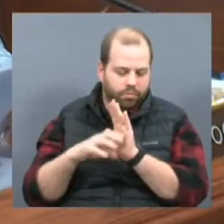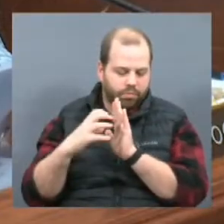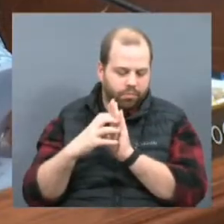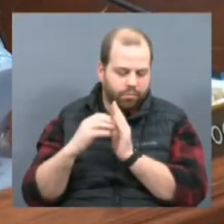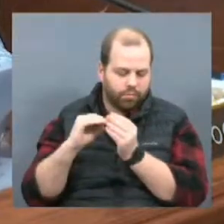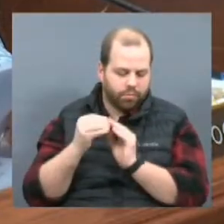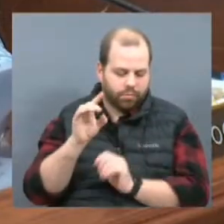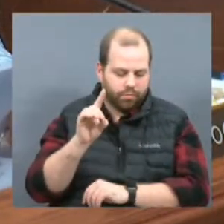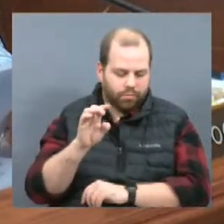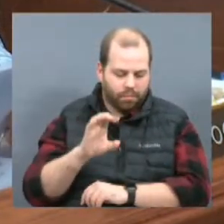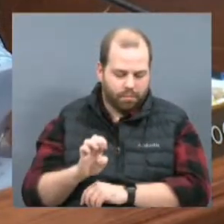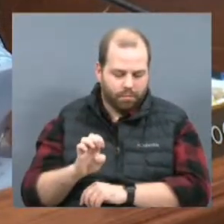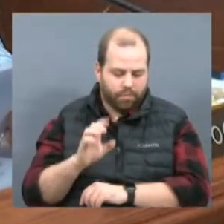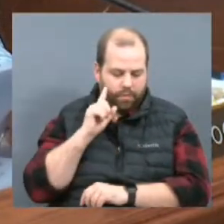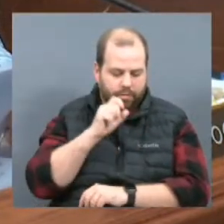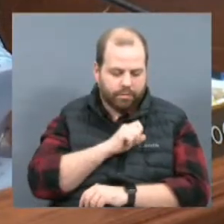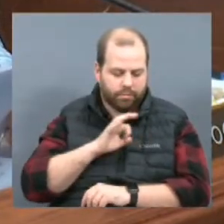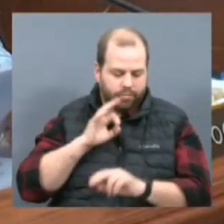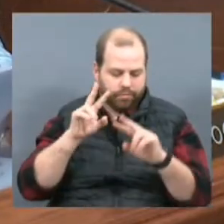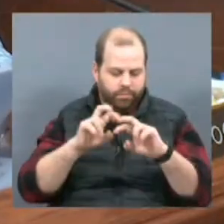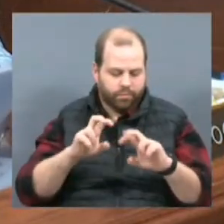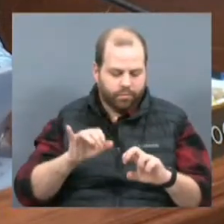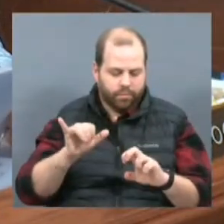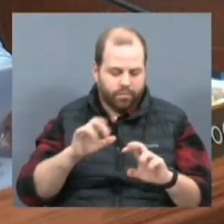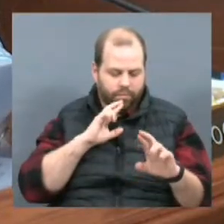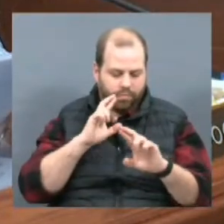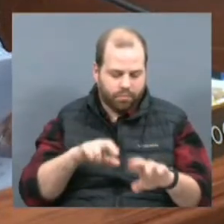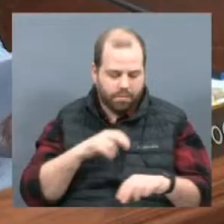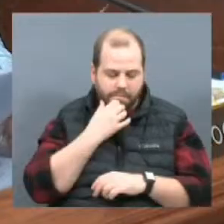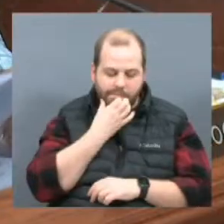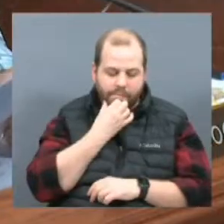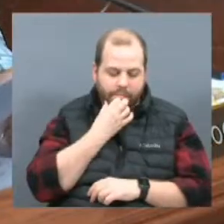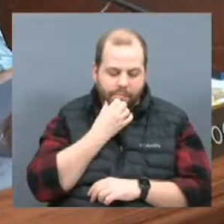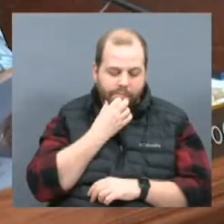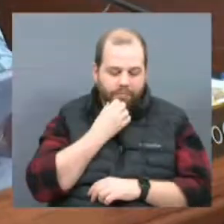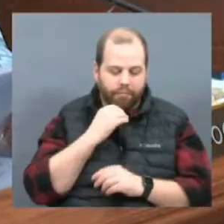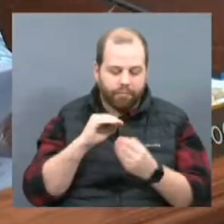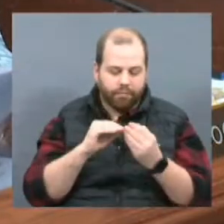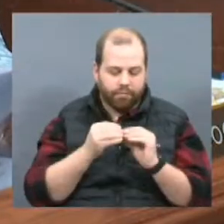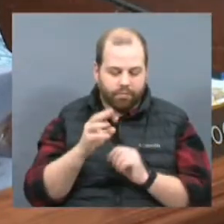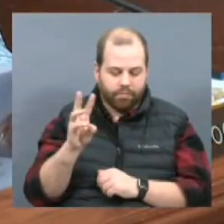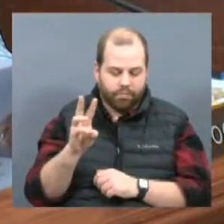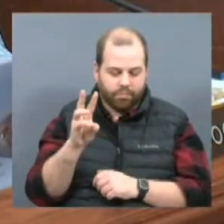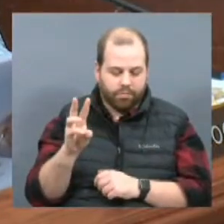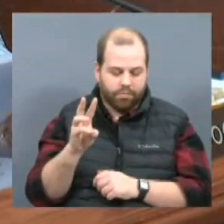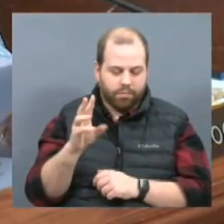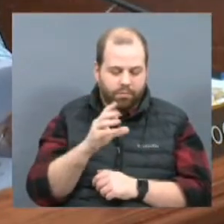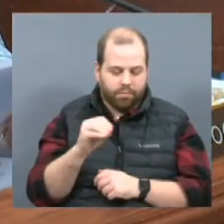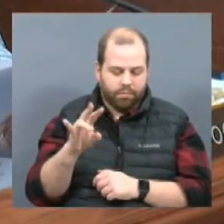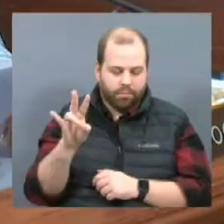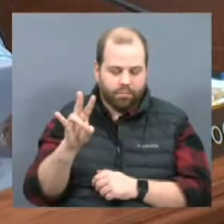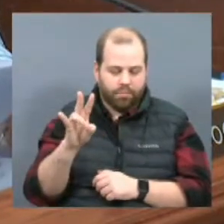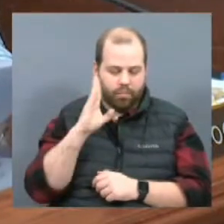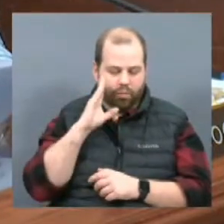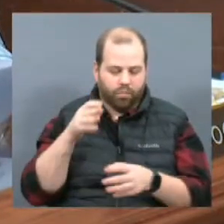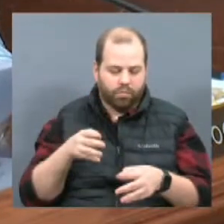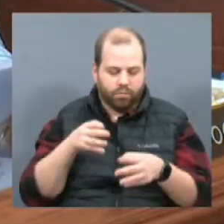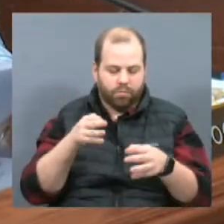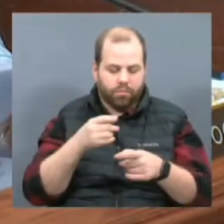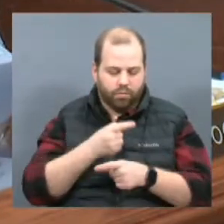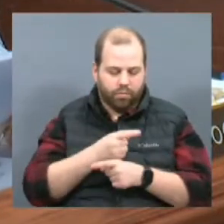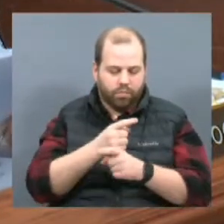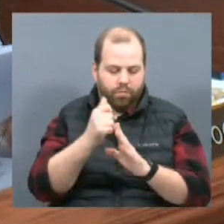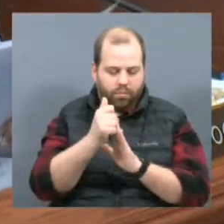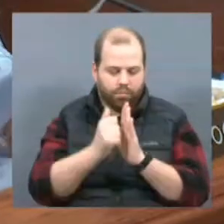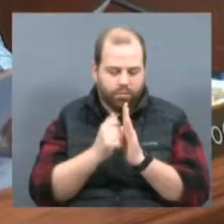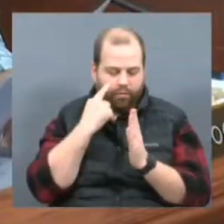paragraphs D and E and the staff analysis of the agenda staff report. Items 6 and 7 are being moved to the regular agenda